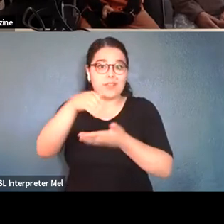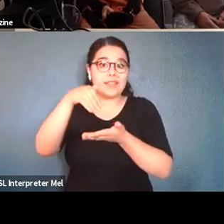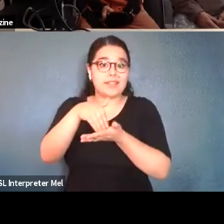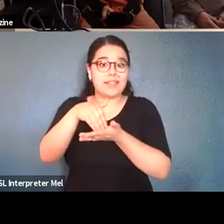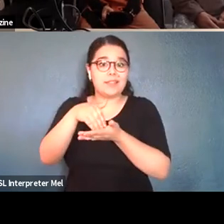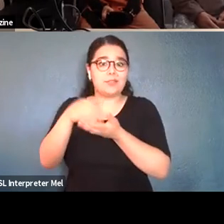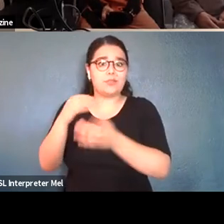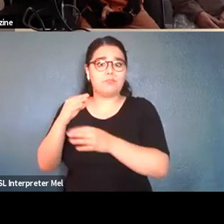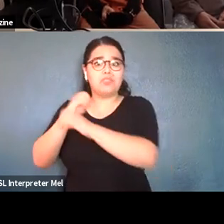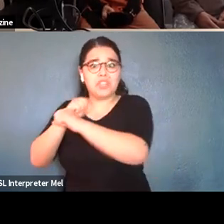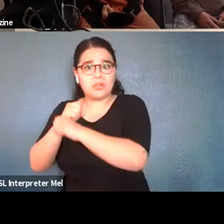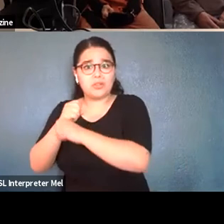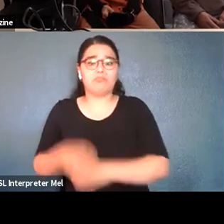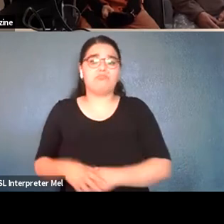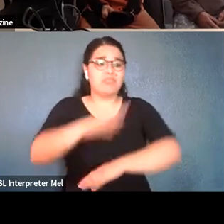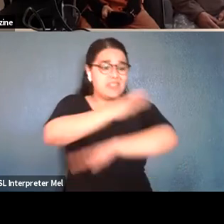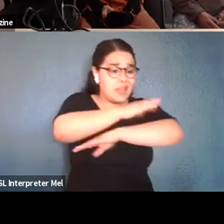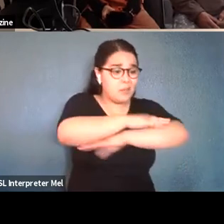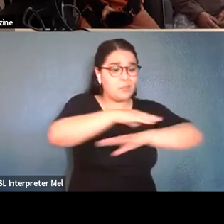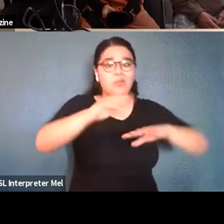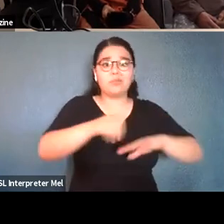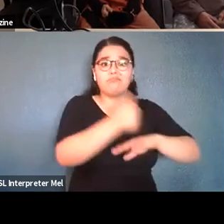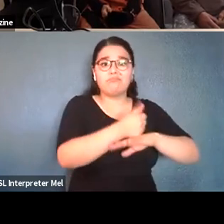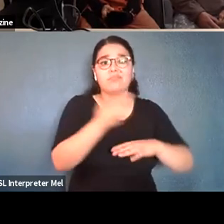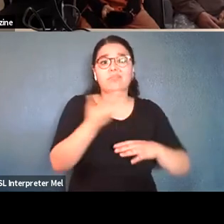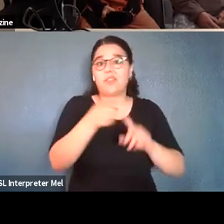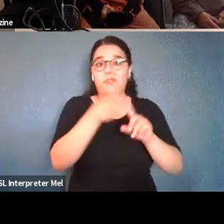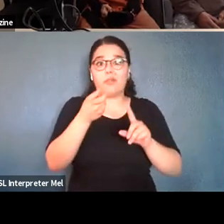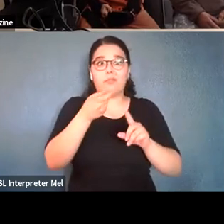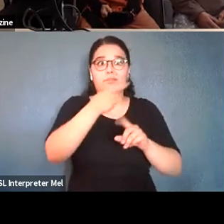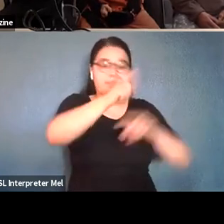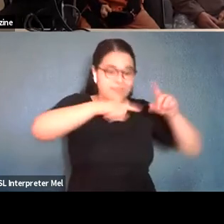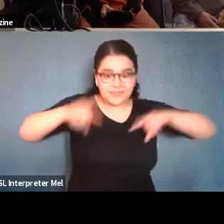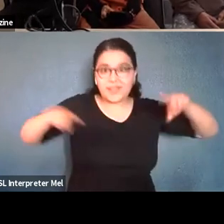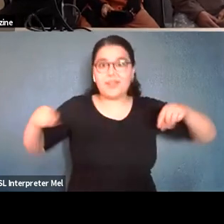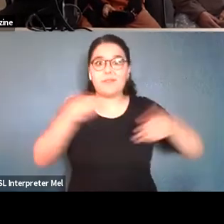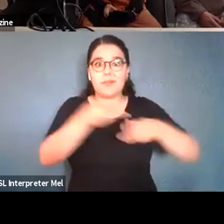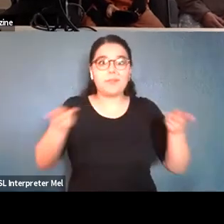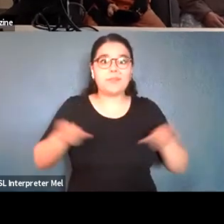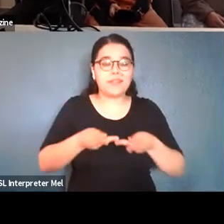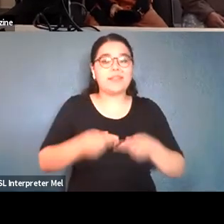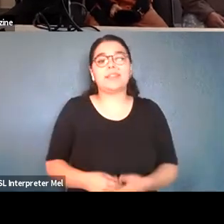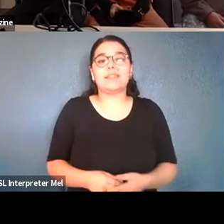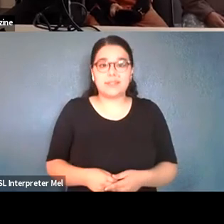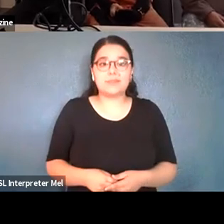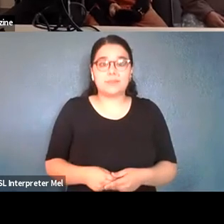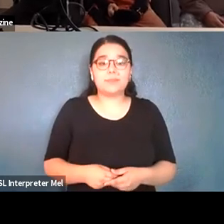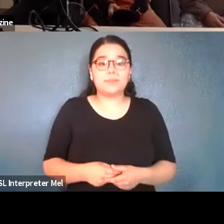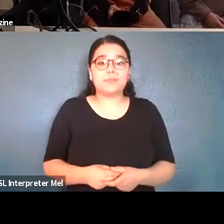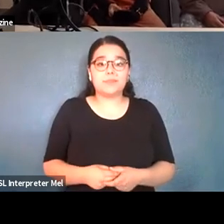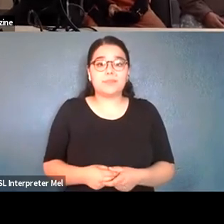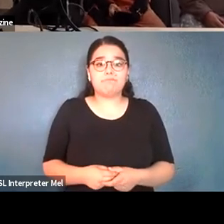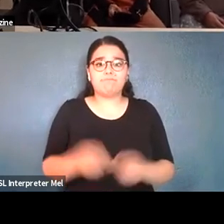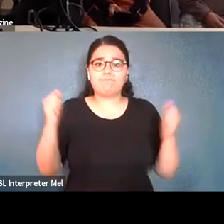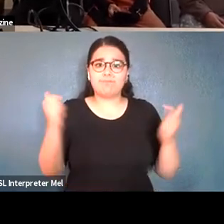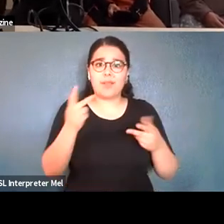shelters, kitchen tables, assembly lines, tenements, favelas, projects, and ghettos, all the